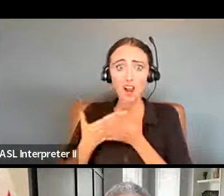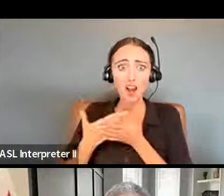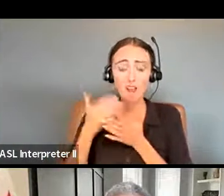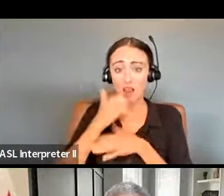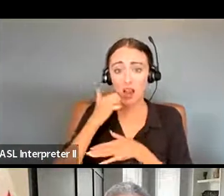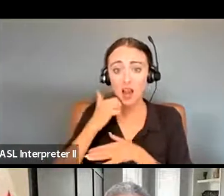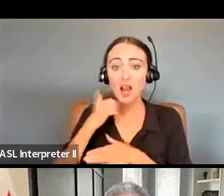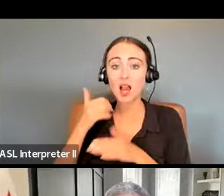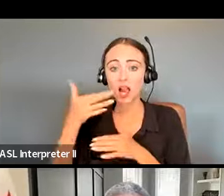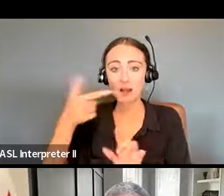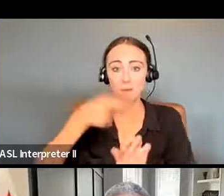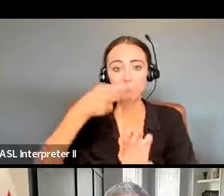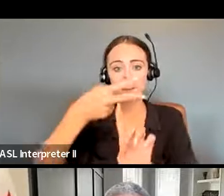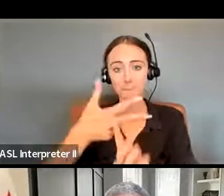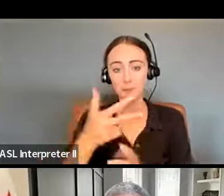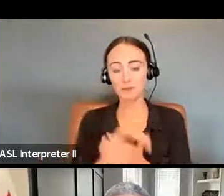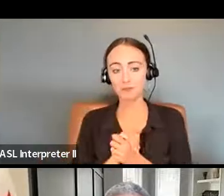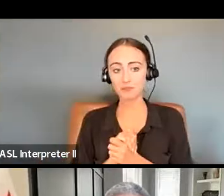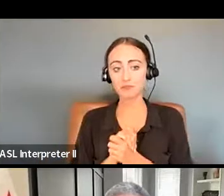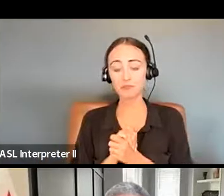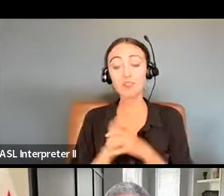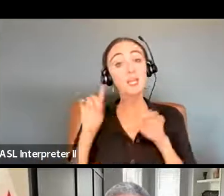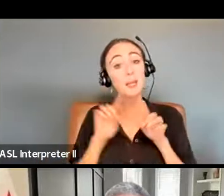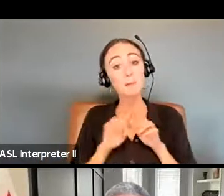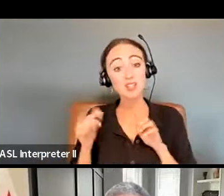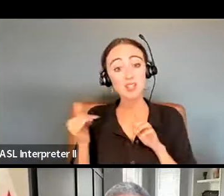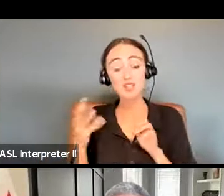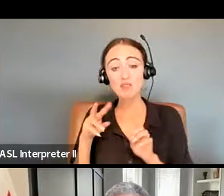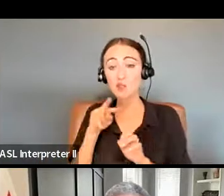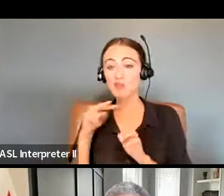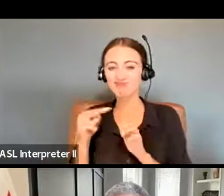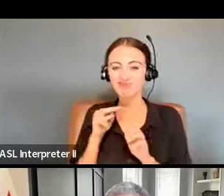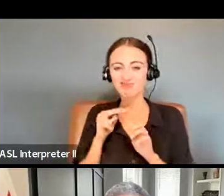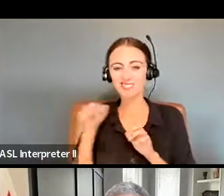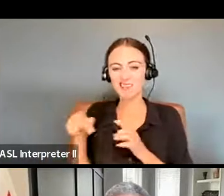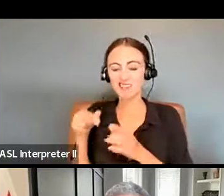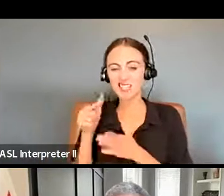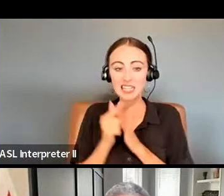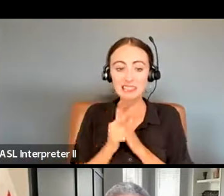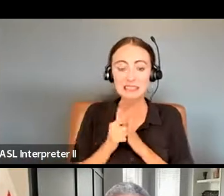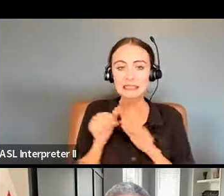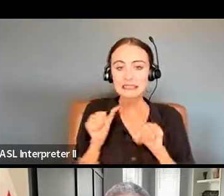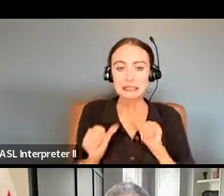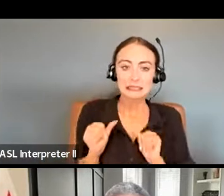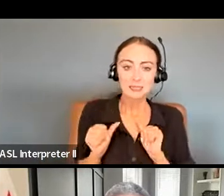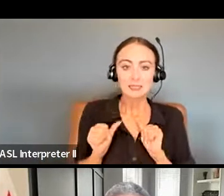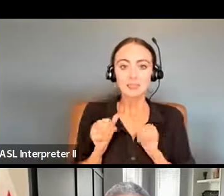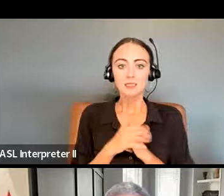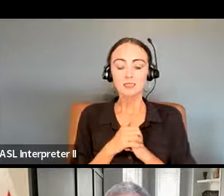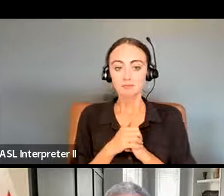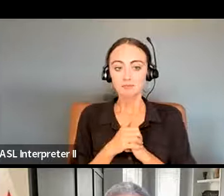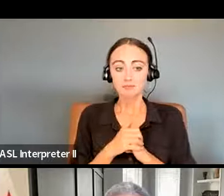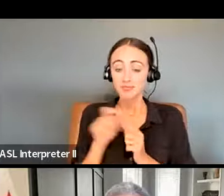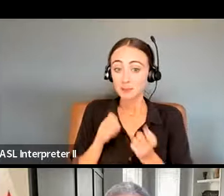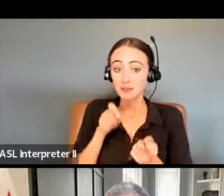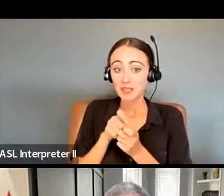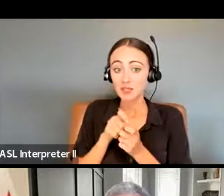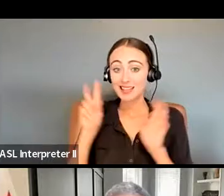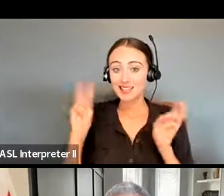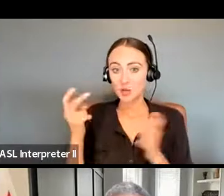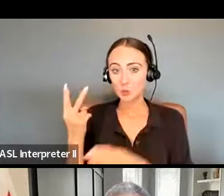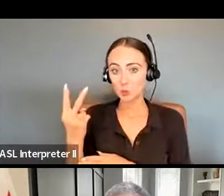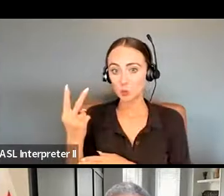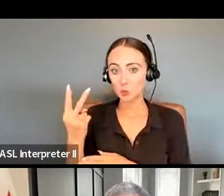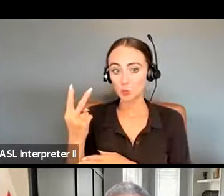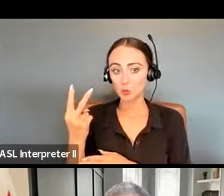the months ahead. However, there are several aspects of this legislation that makes me uneasy, particularly in Title II,